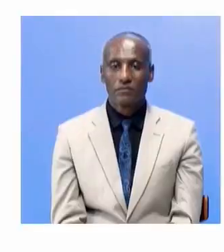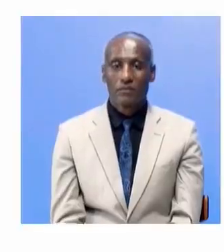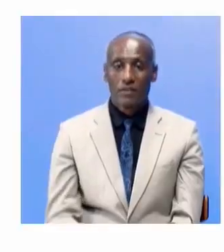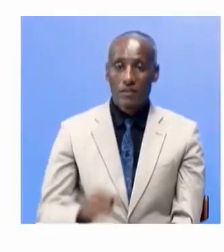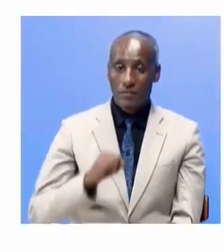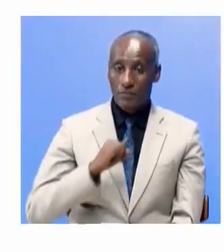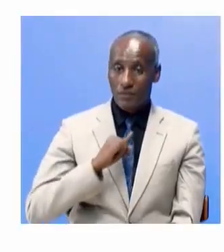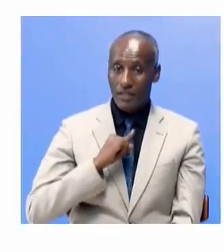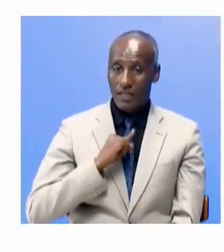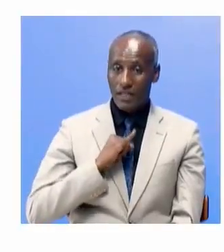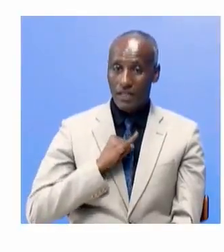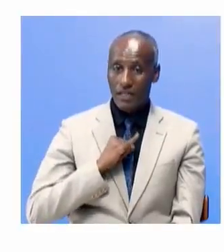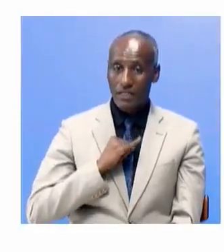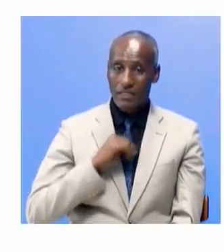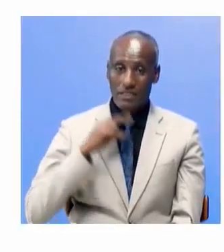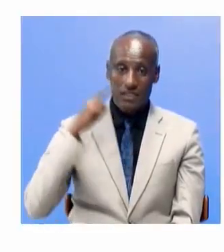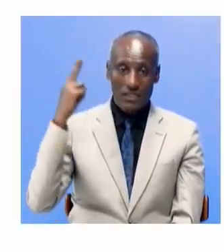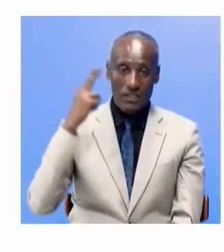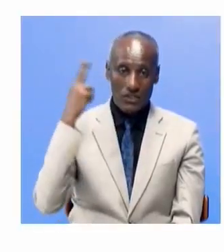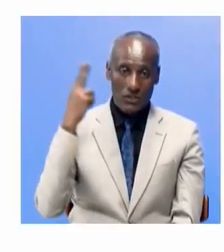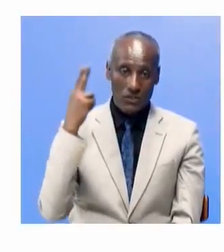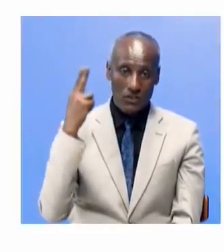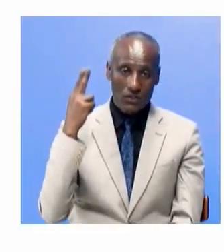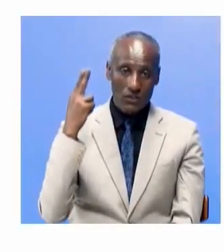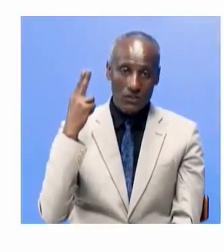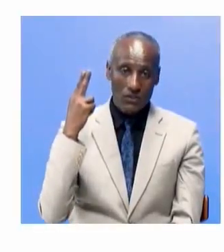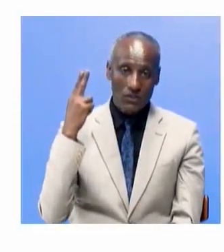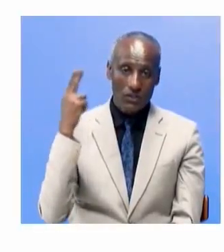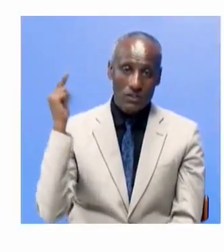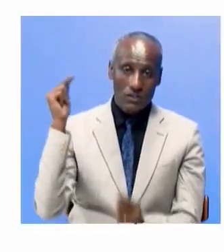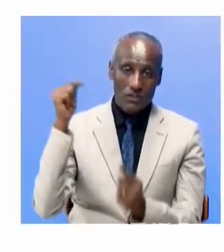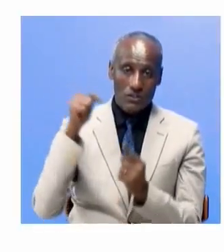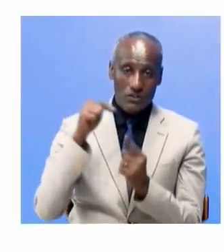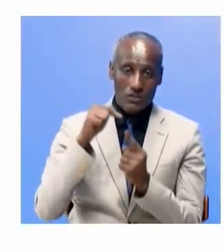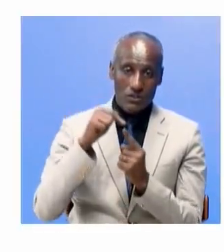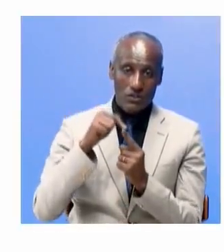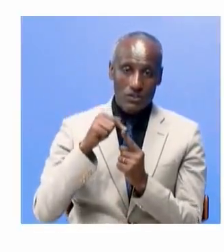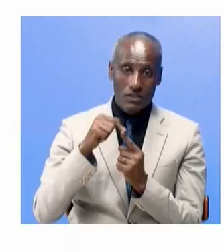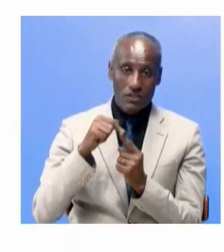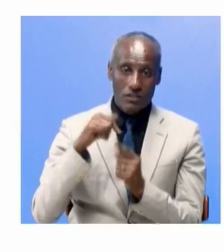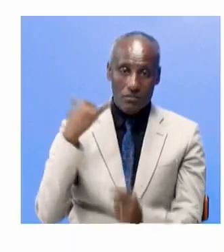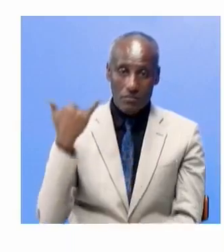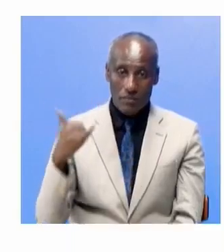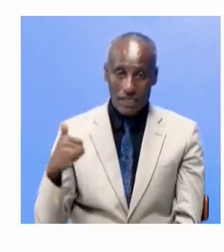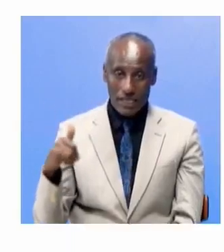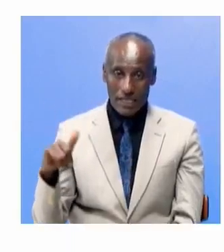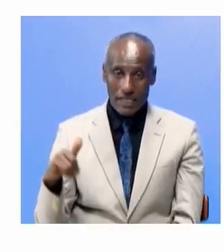I used to play